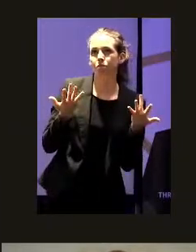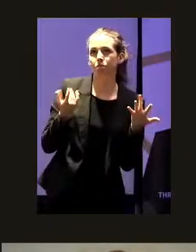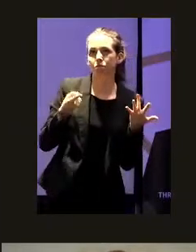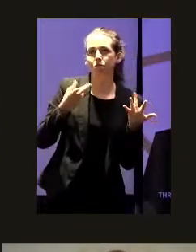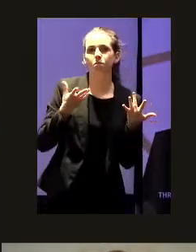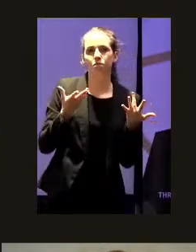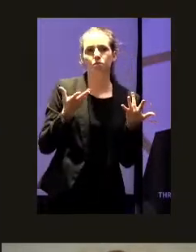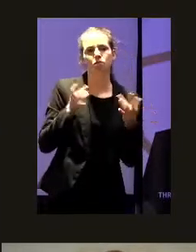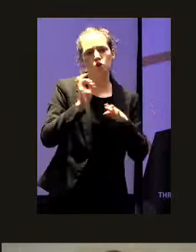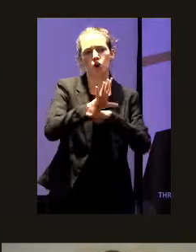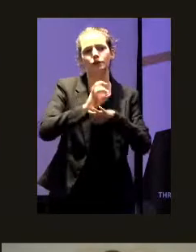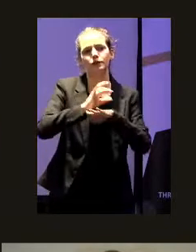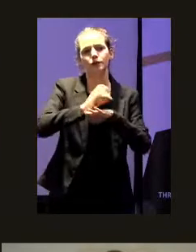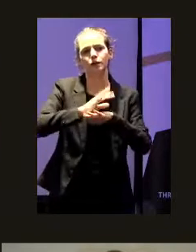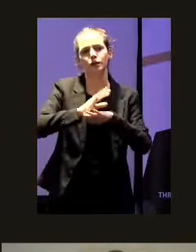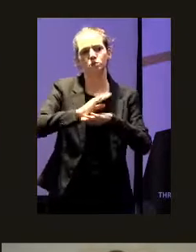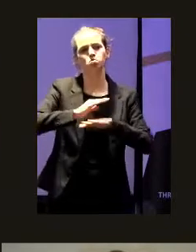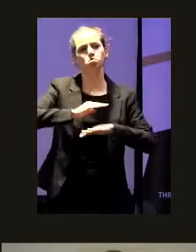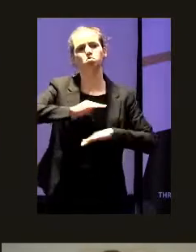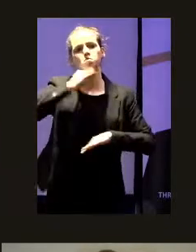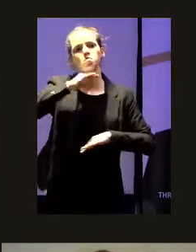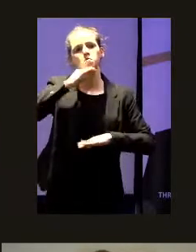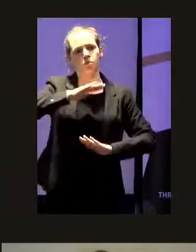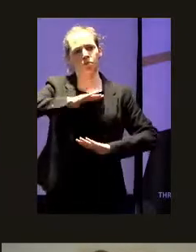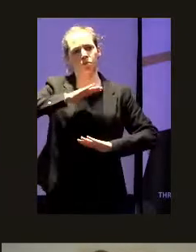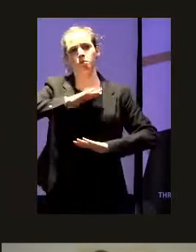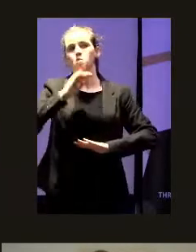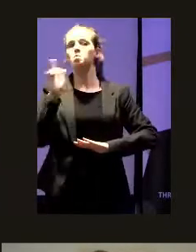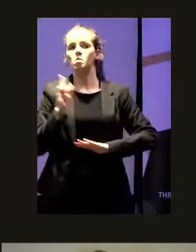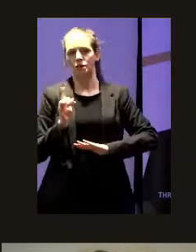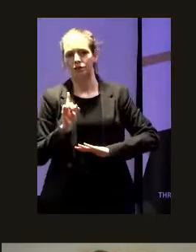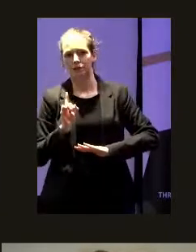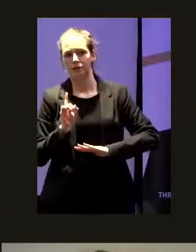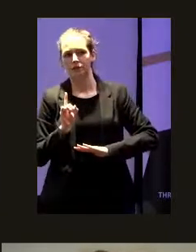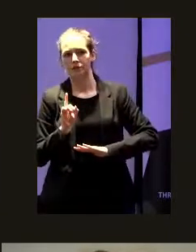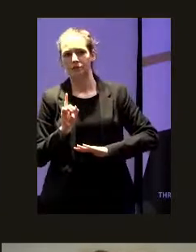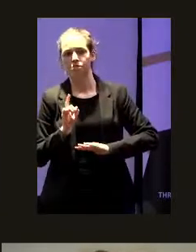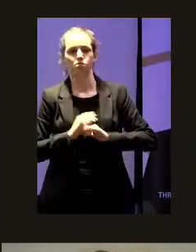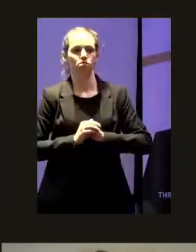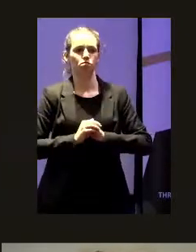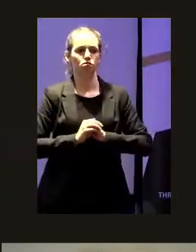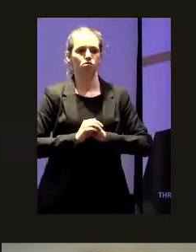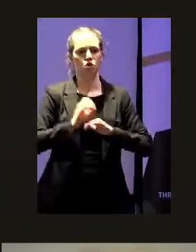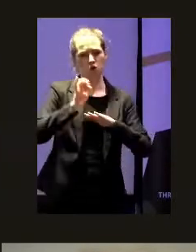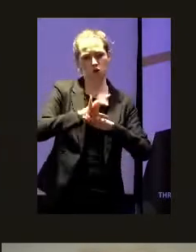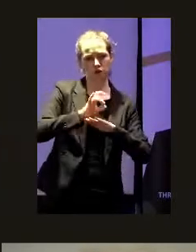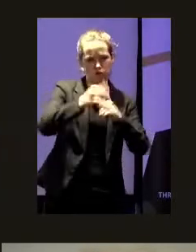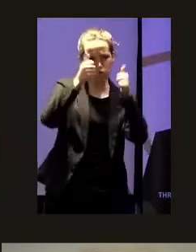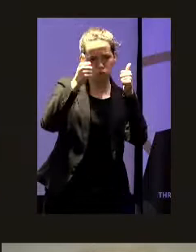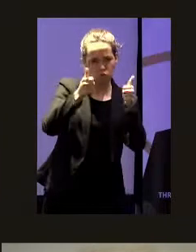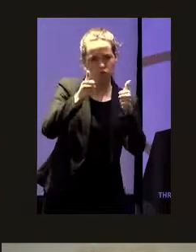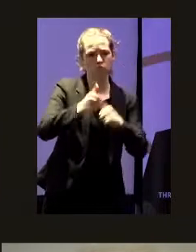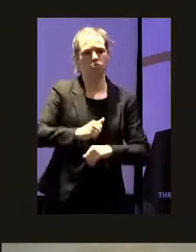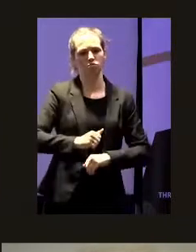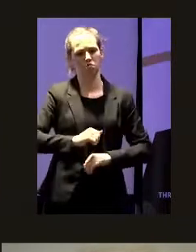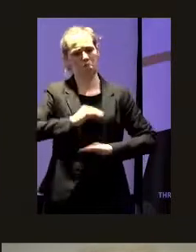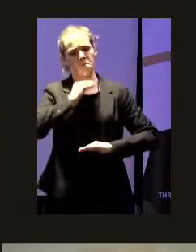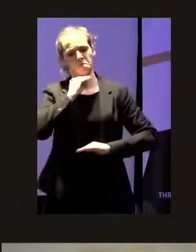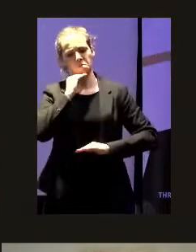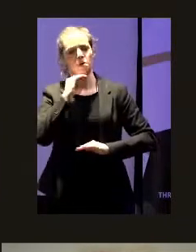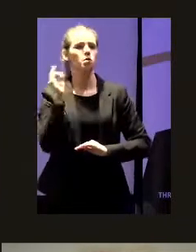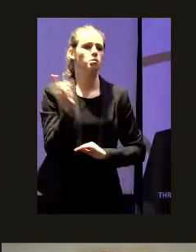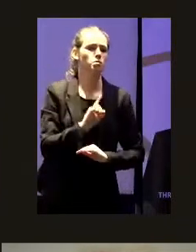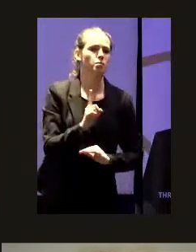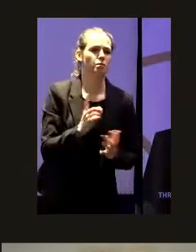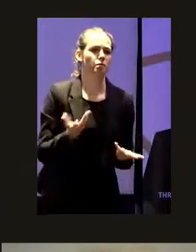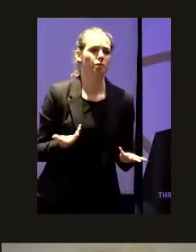sufficient consultation, what it is that constitute proper consultation. So by this policy, we seek to streamline